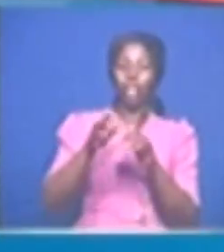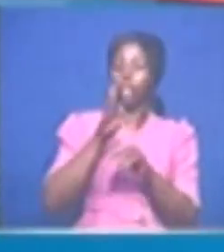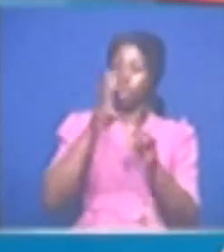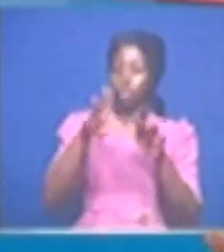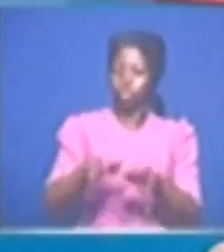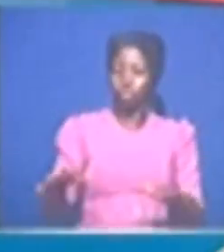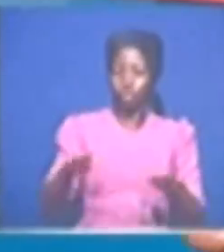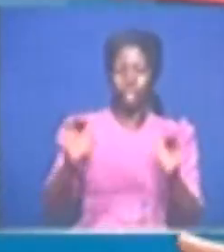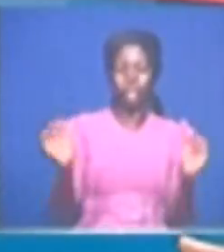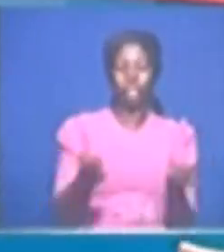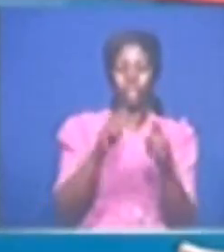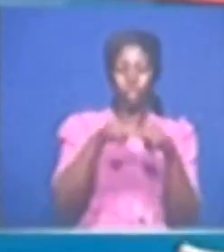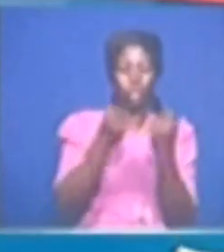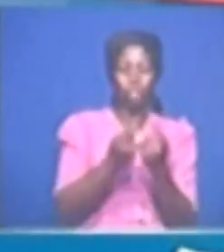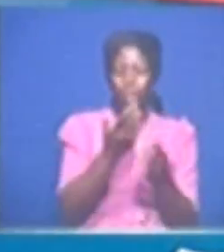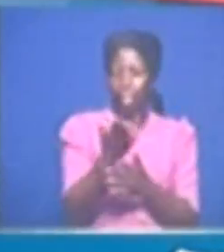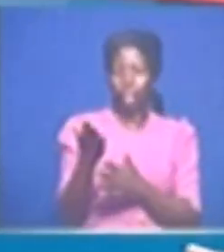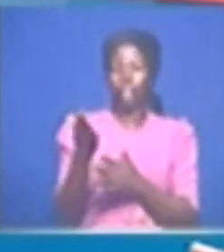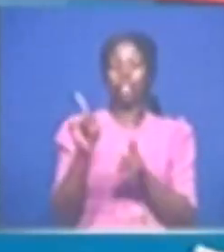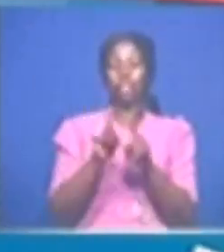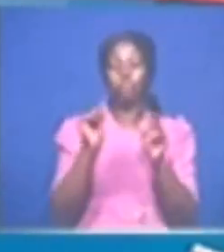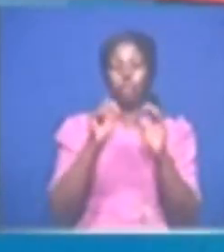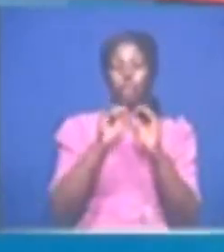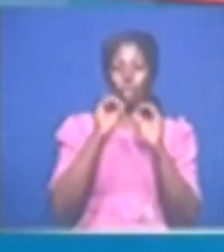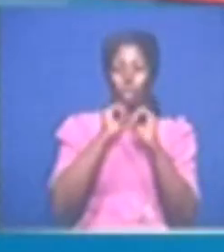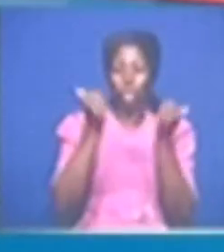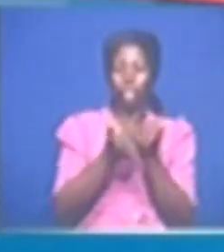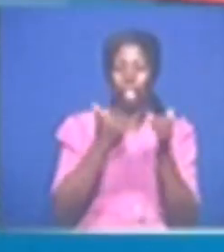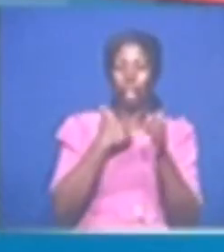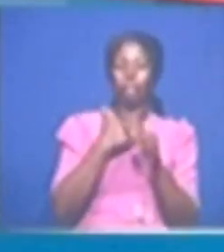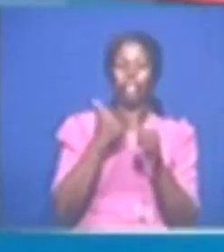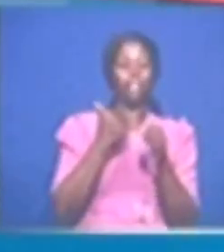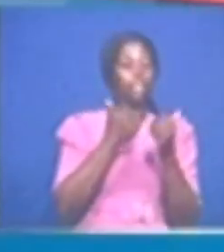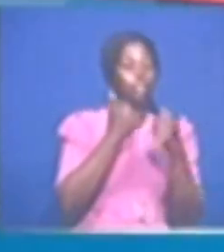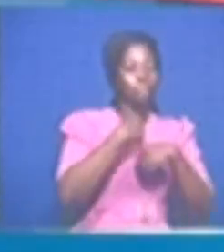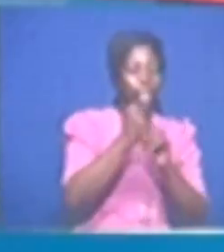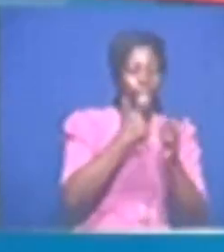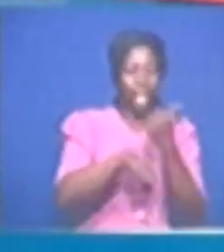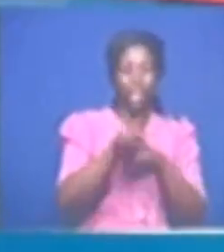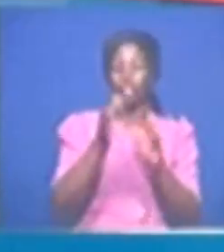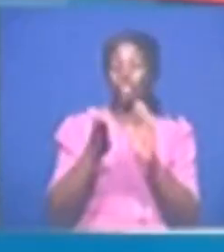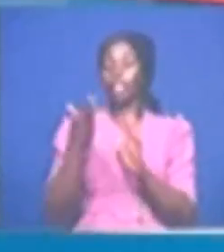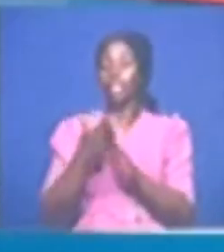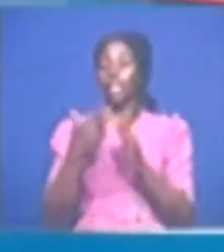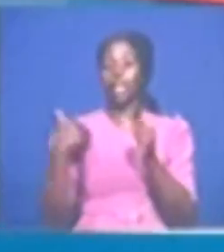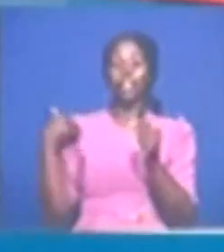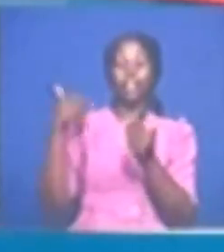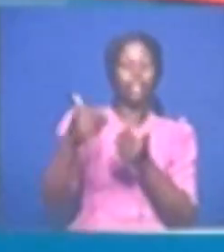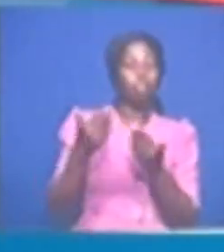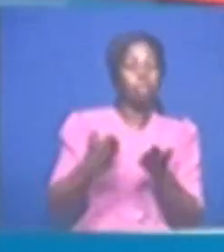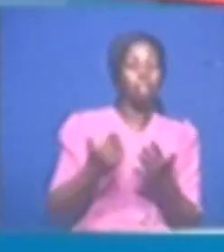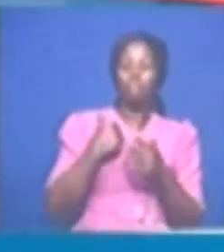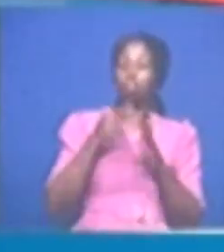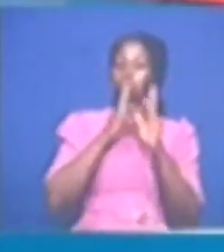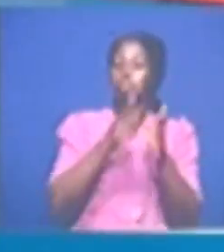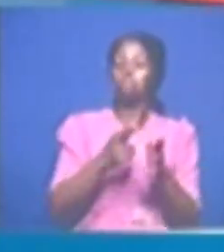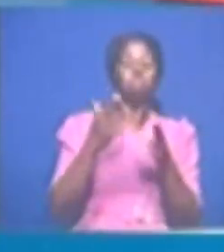ground, and agencies have been activated immediately this evening, and so far there have been no results. The whereabouts of the